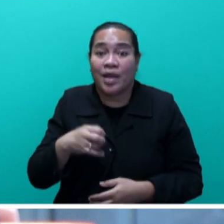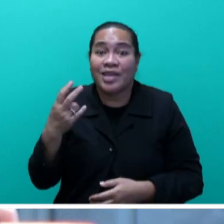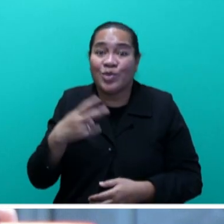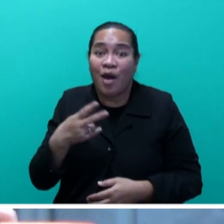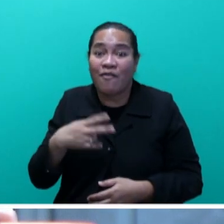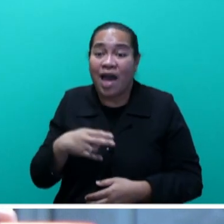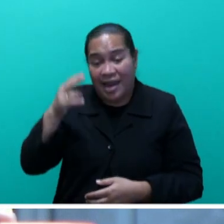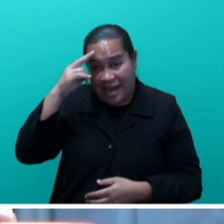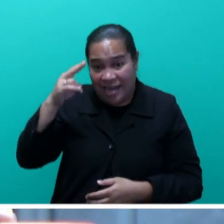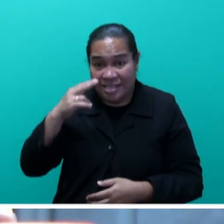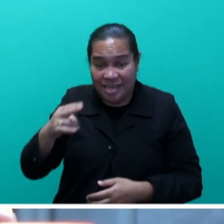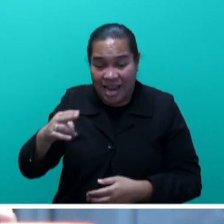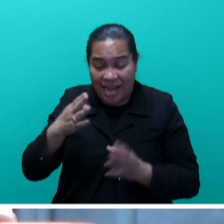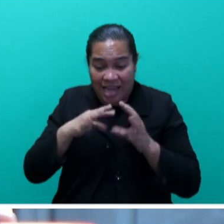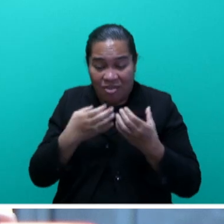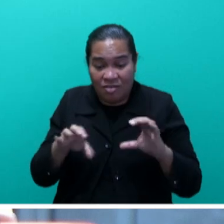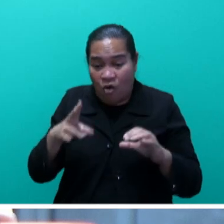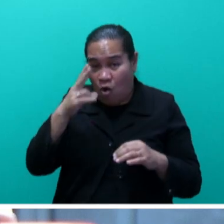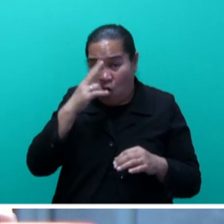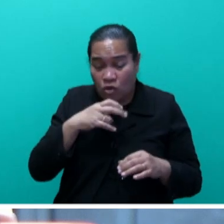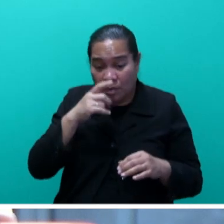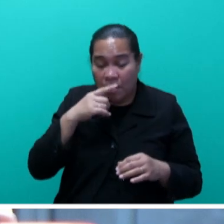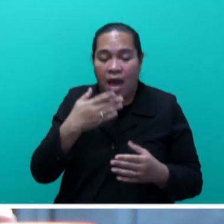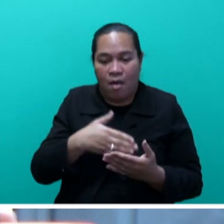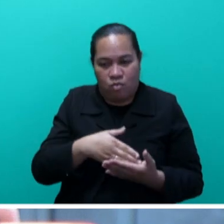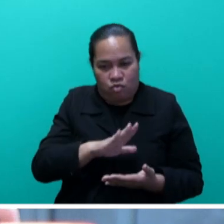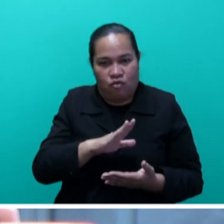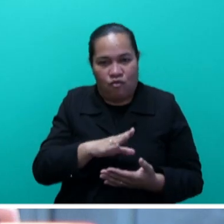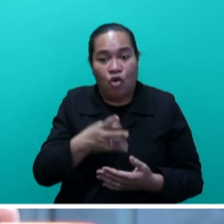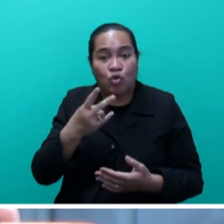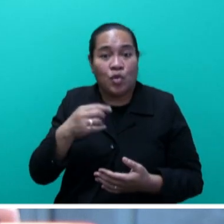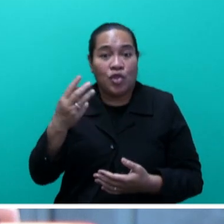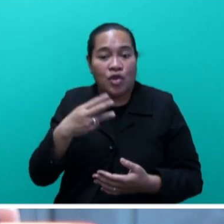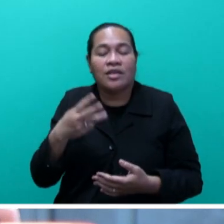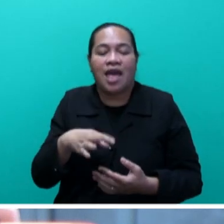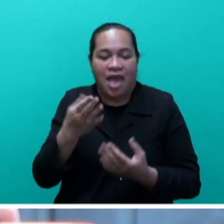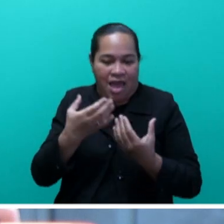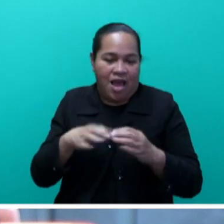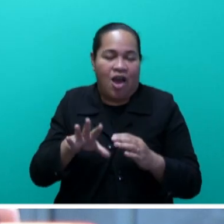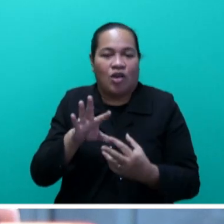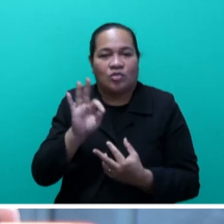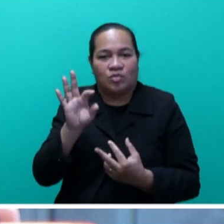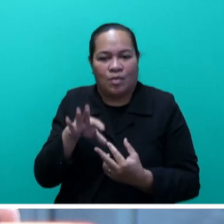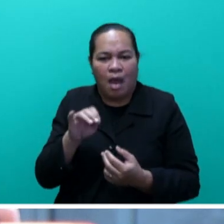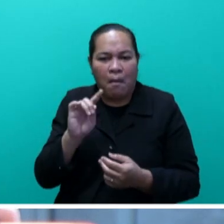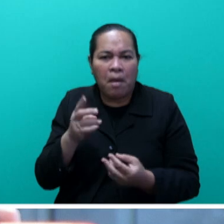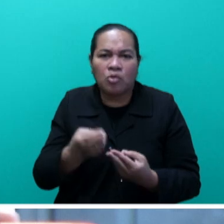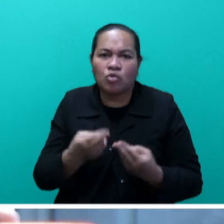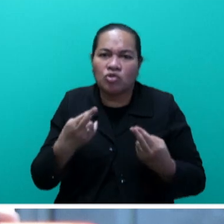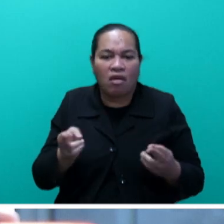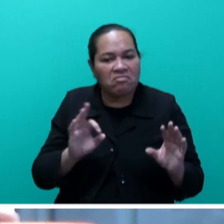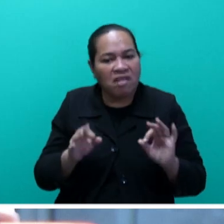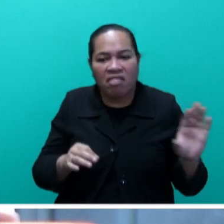National Council of Older Persons Act was approved, and in 2013, the council was appointed. However, no resources were allocated to